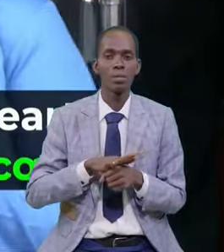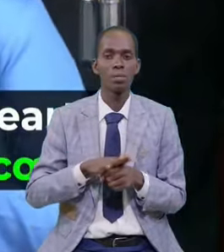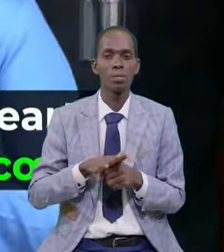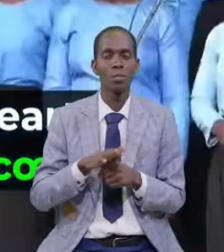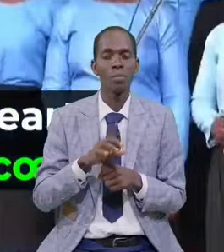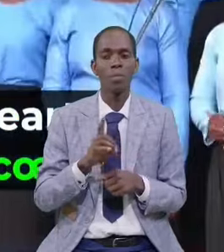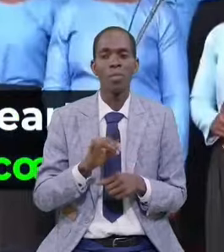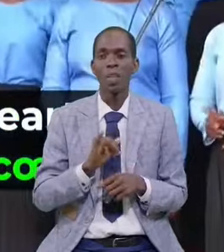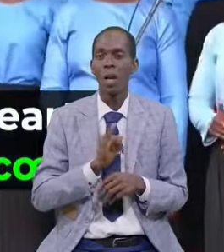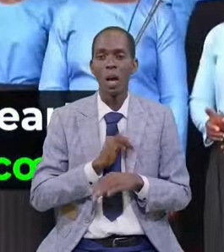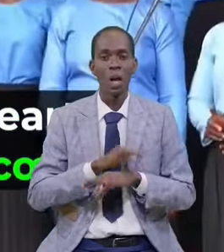want I